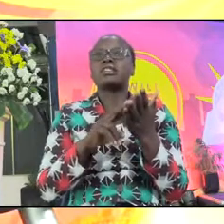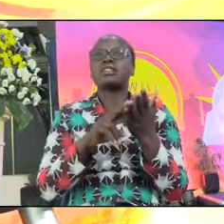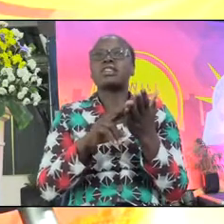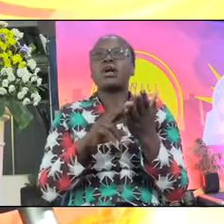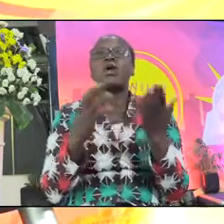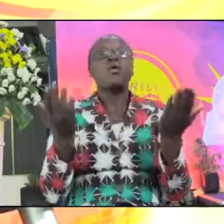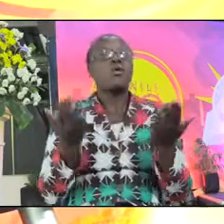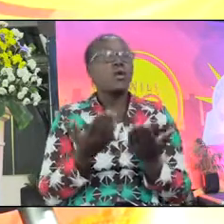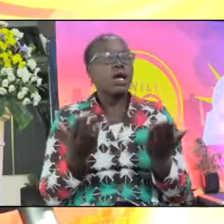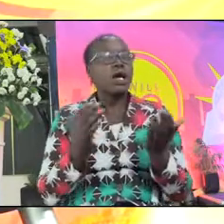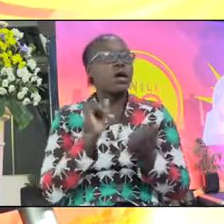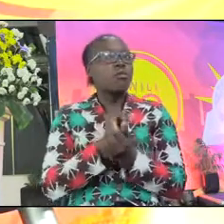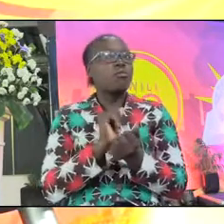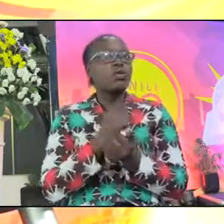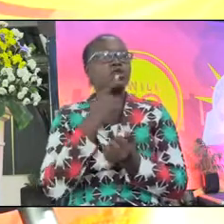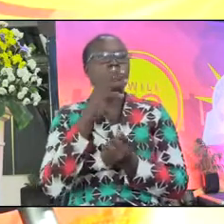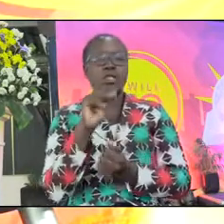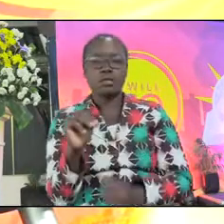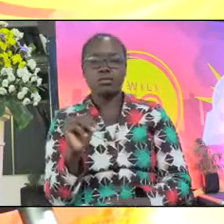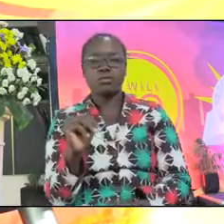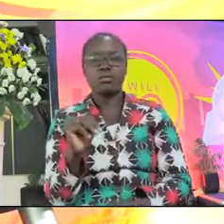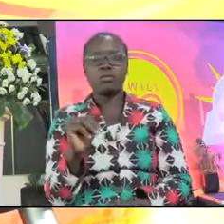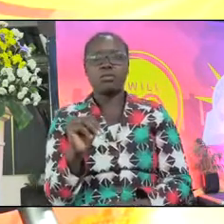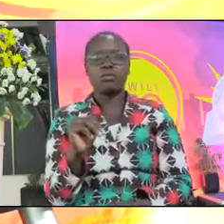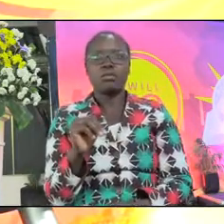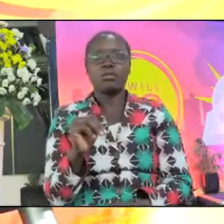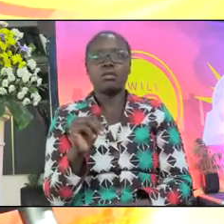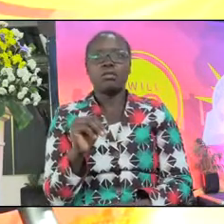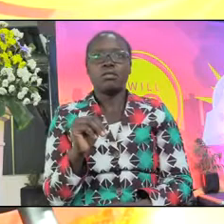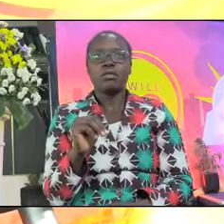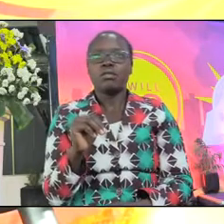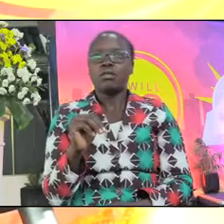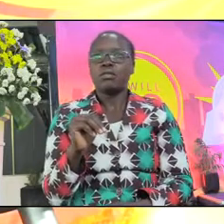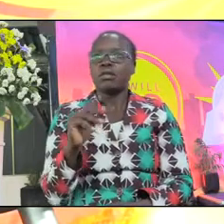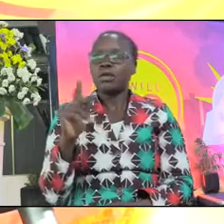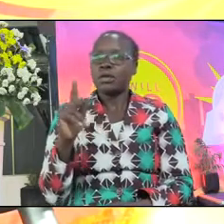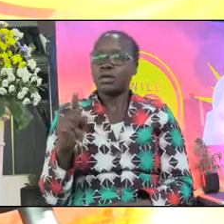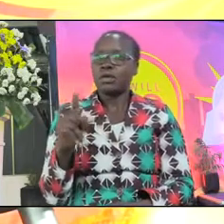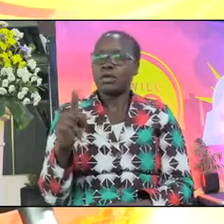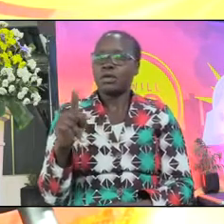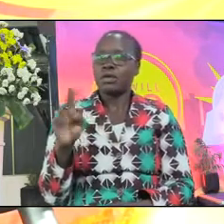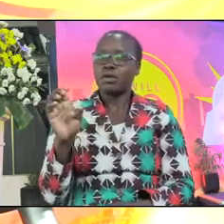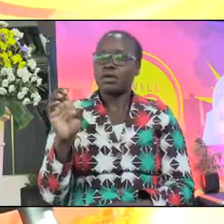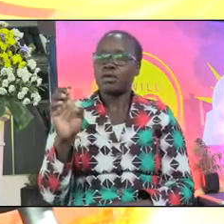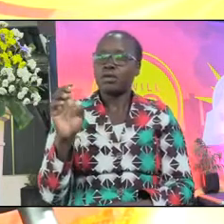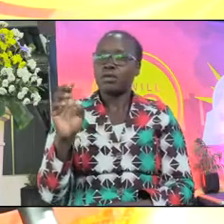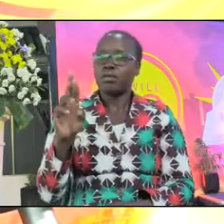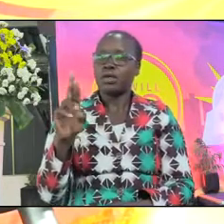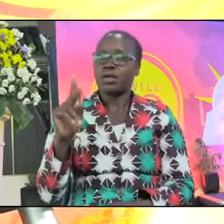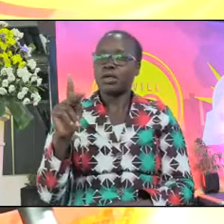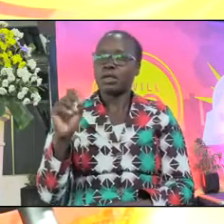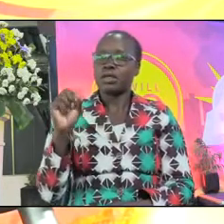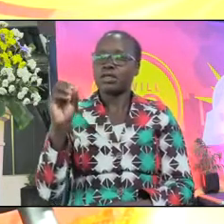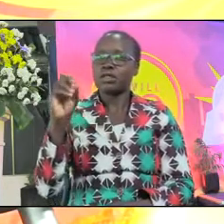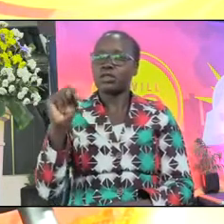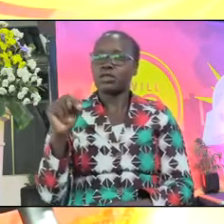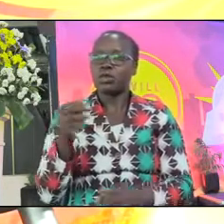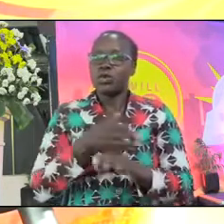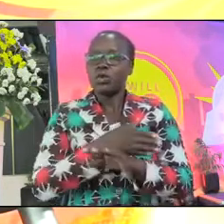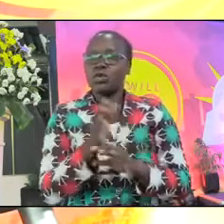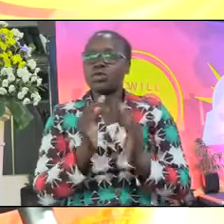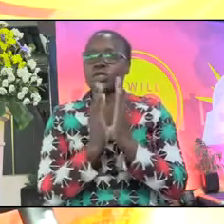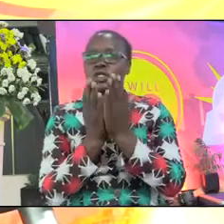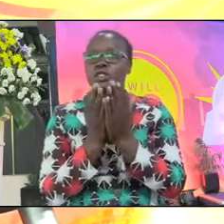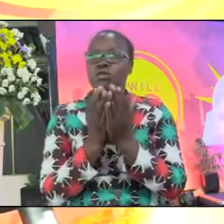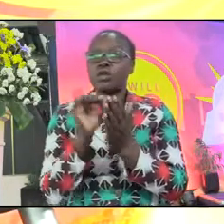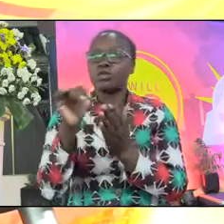Well, Paul told them, Parkinson, we're going to lose the ship. And those of you